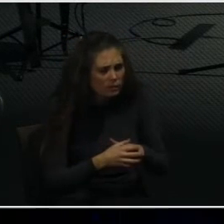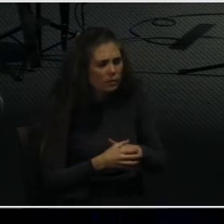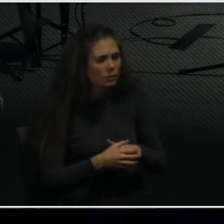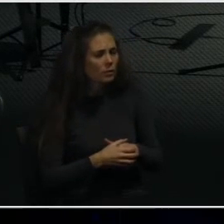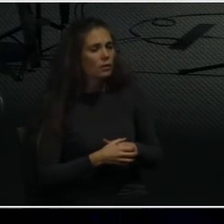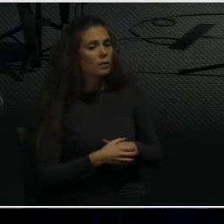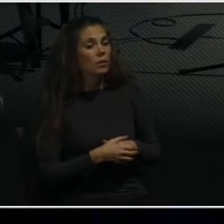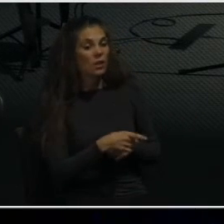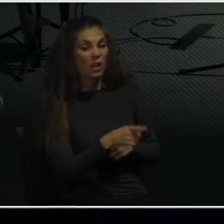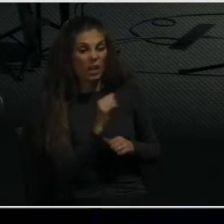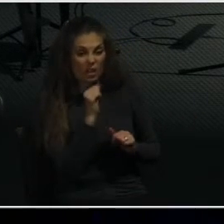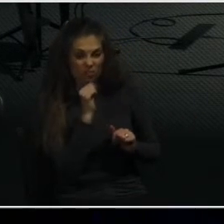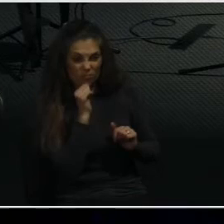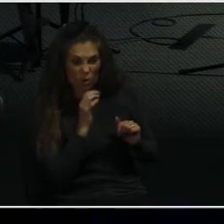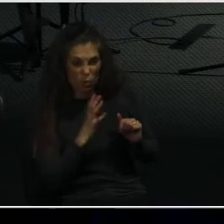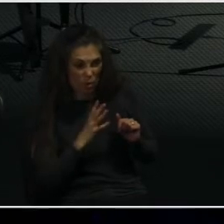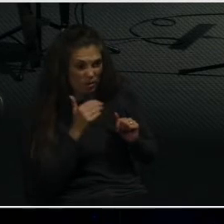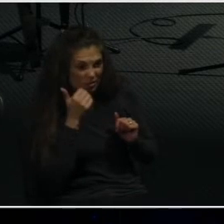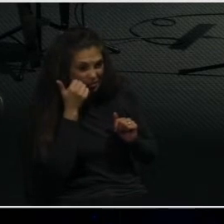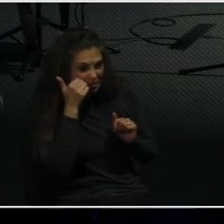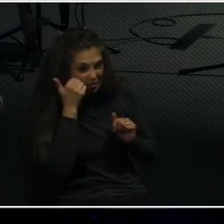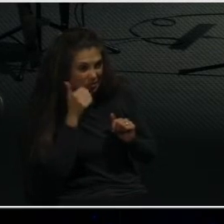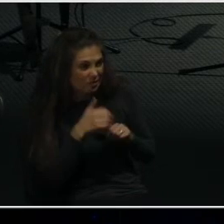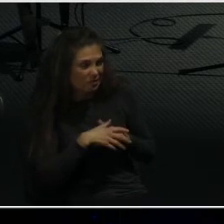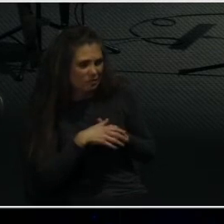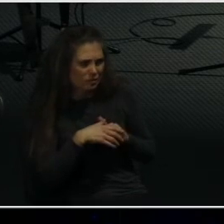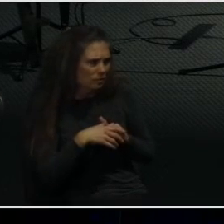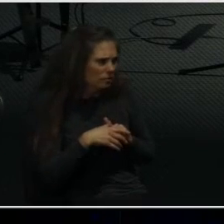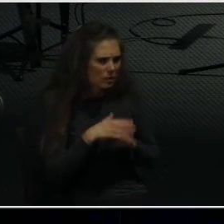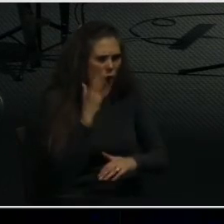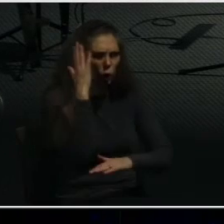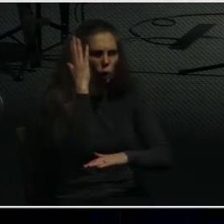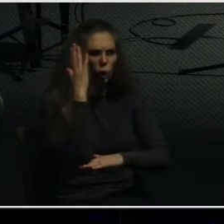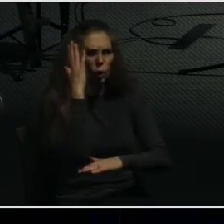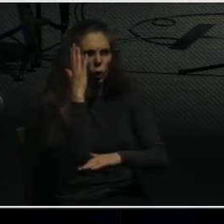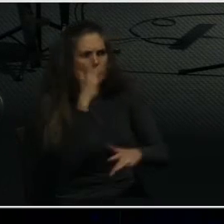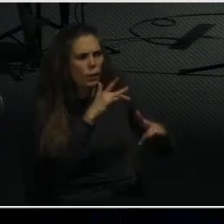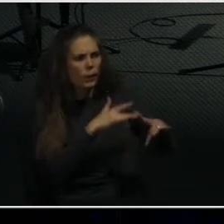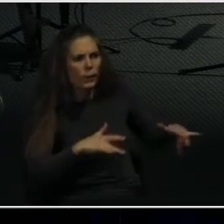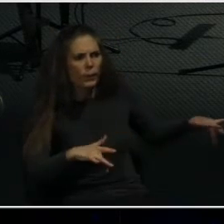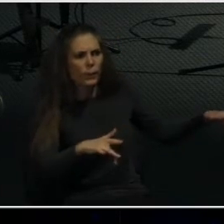because then she won't have to endure the shame and the scorn that people